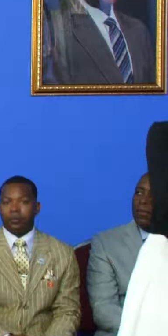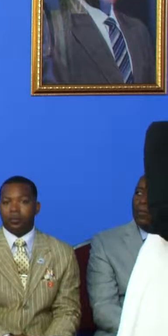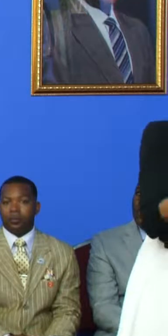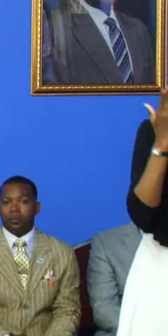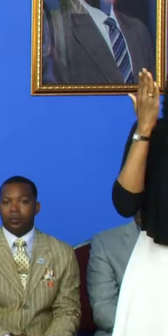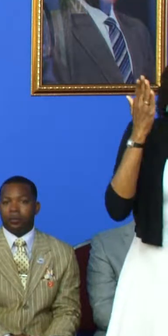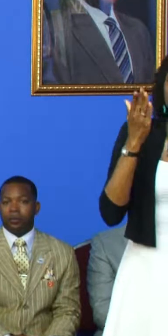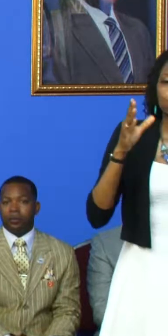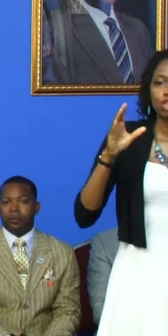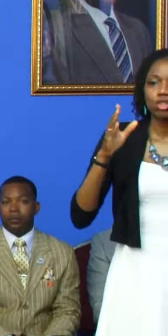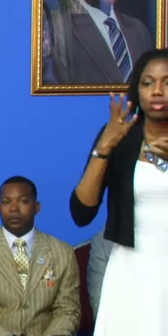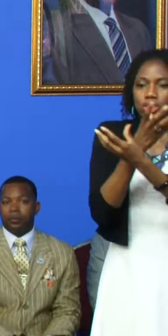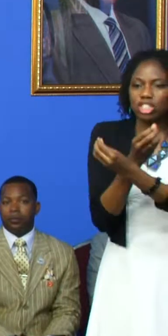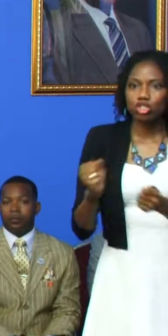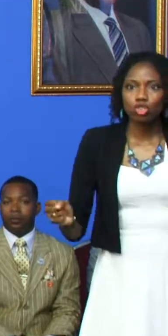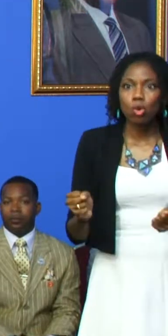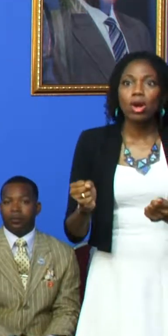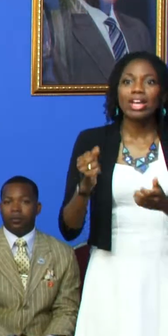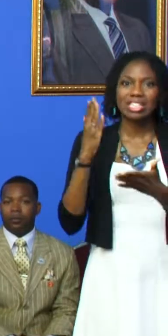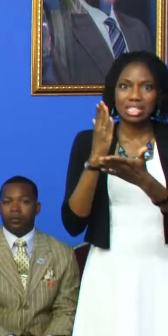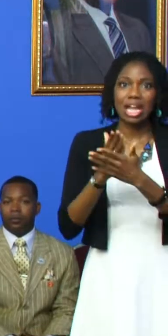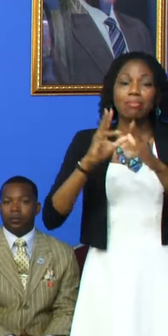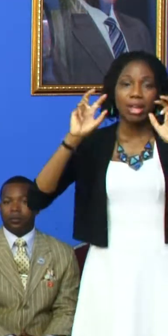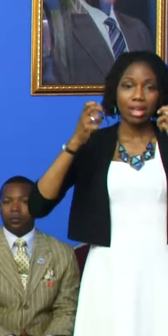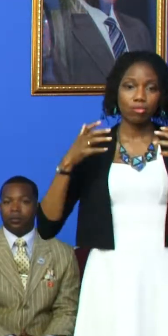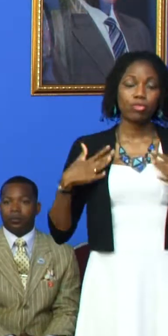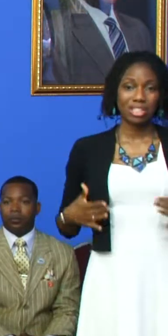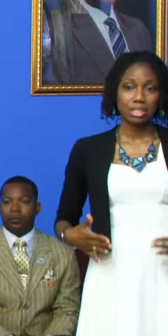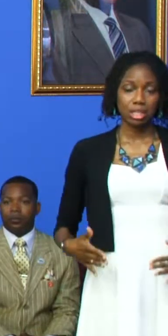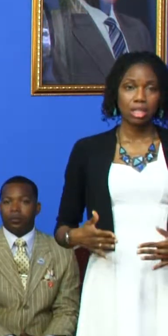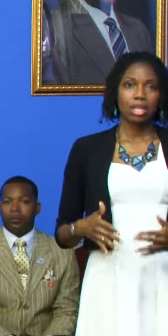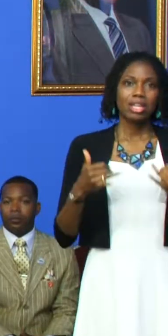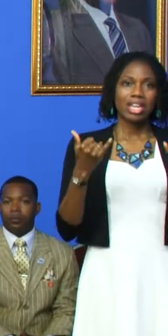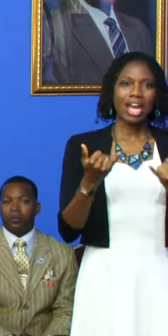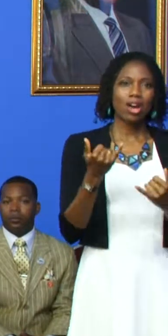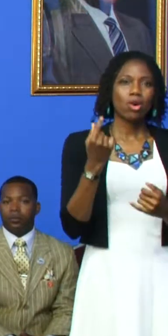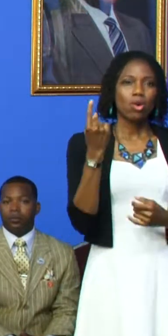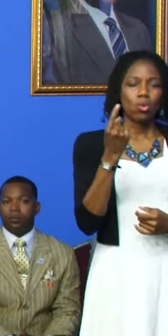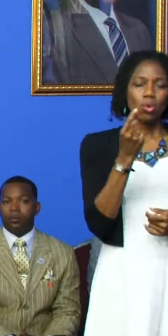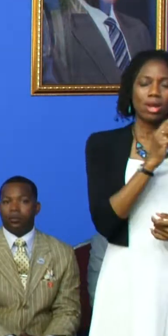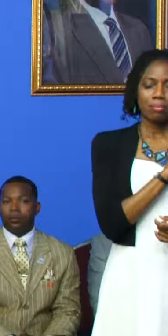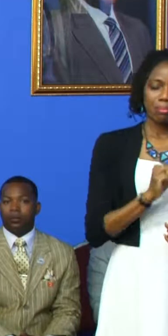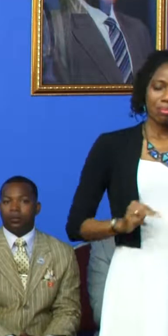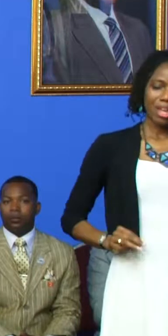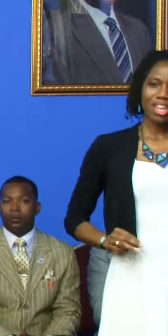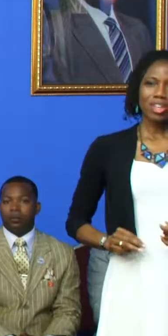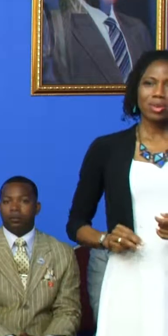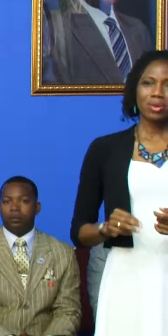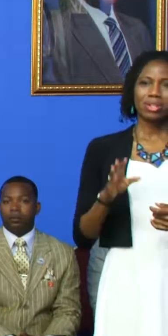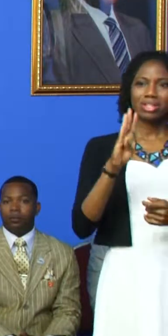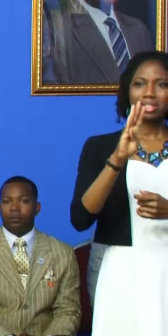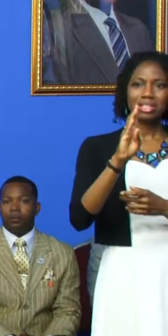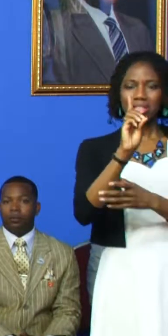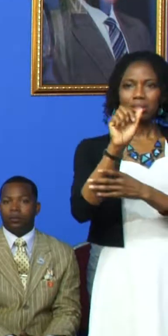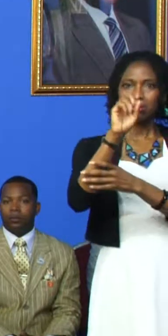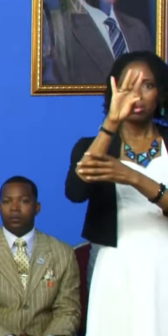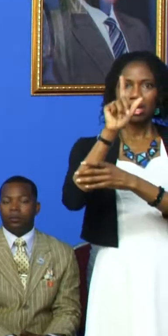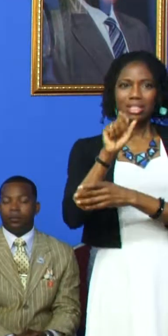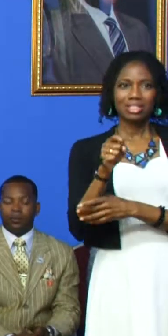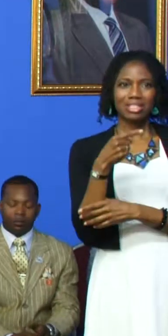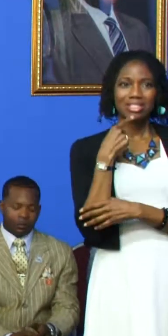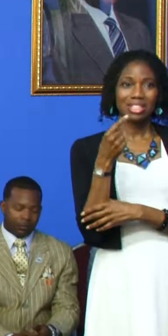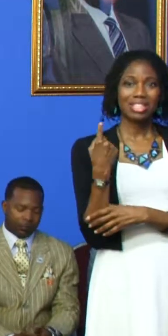things even Mayor de Blasio talks about now is we shook the world. Yes, when we